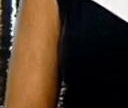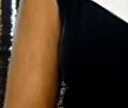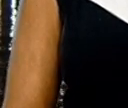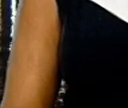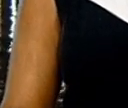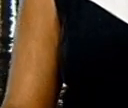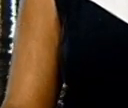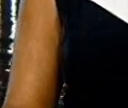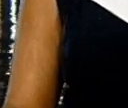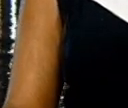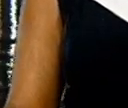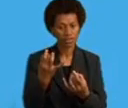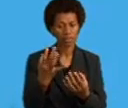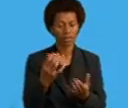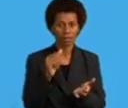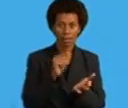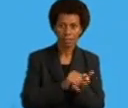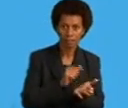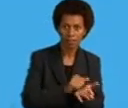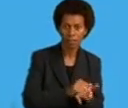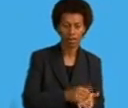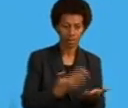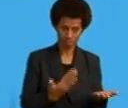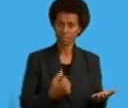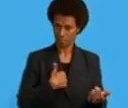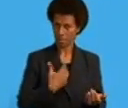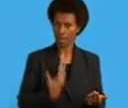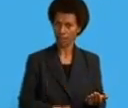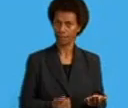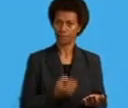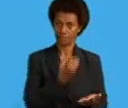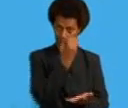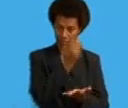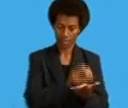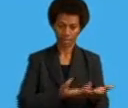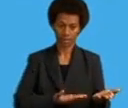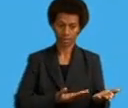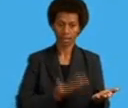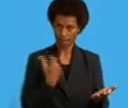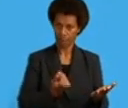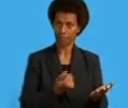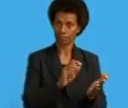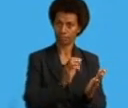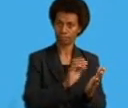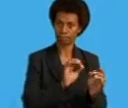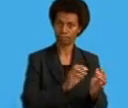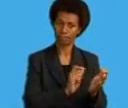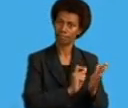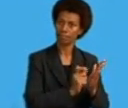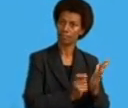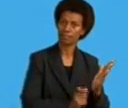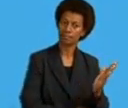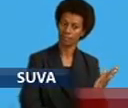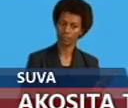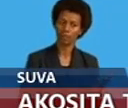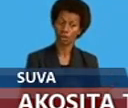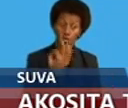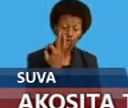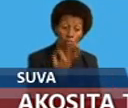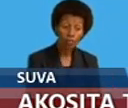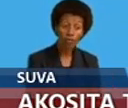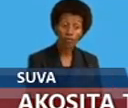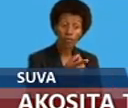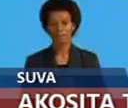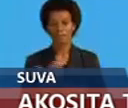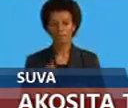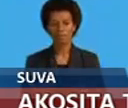Akosita Thale has more. I have the evidence. I have the evidence in writing. to prove that COVID Opposition is meddling in MP